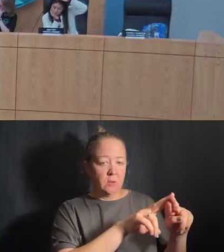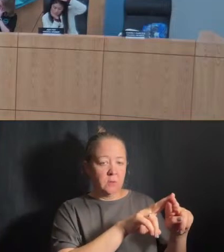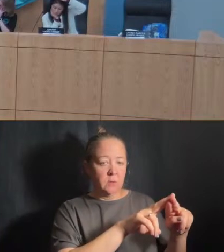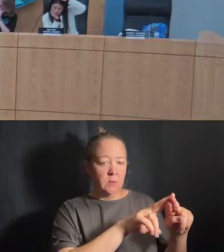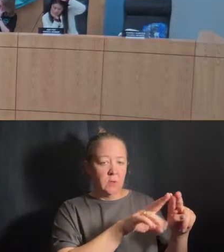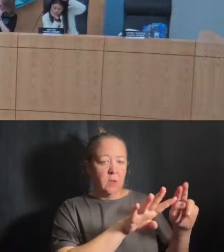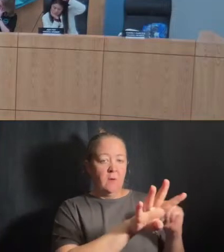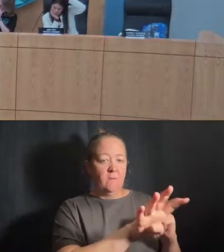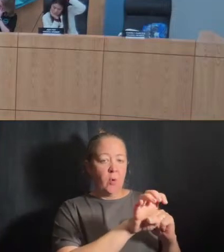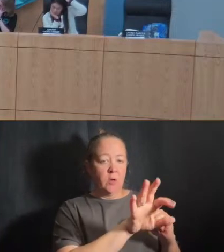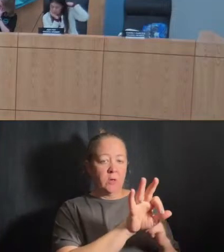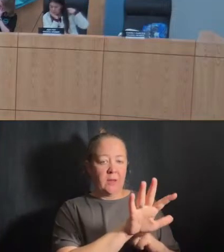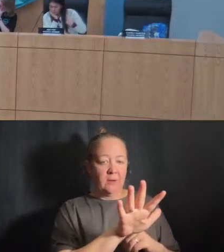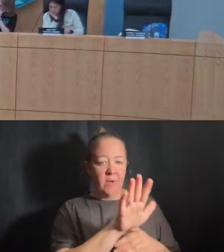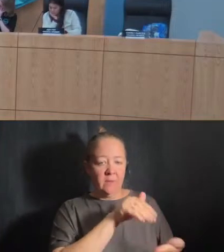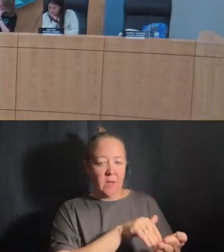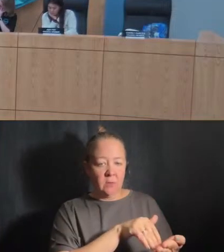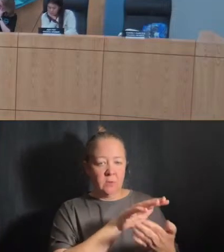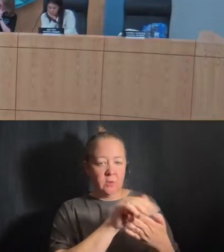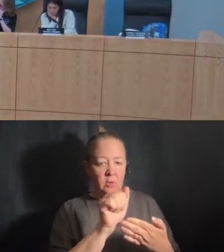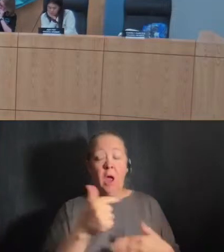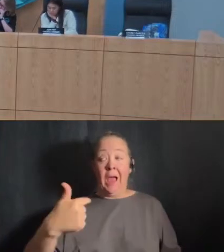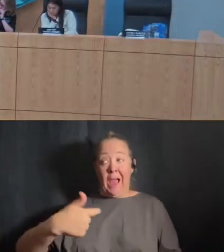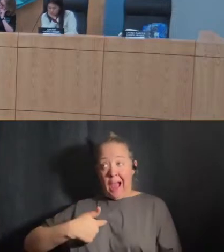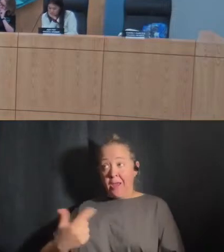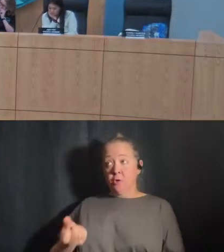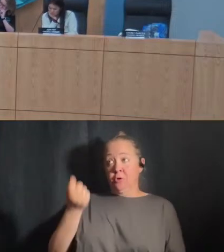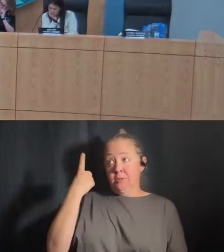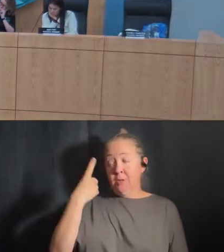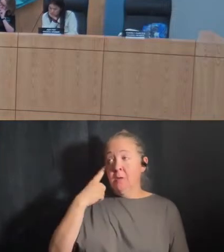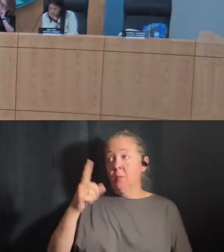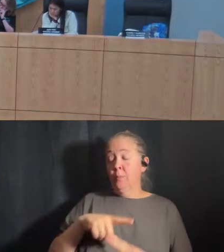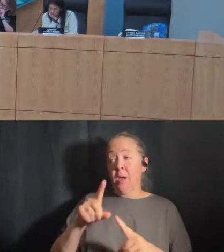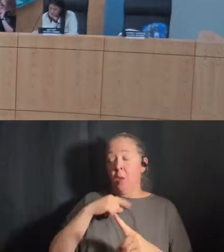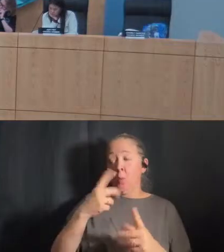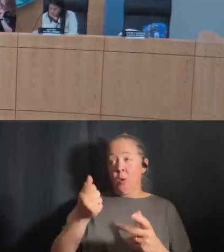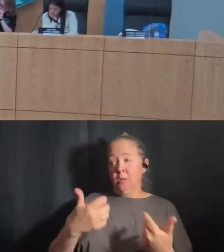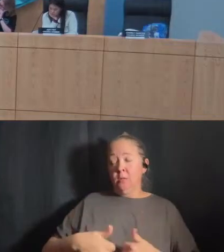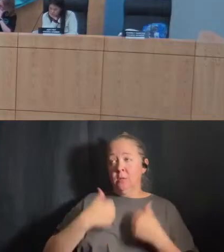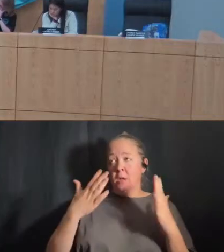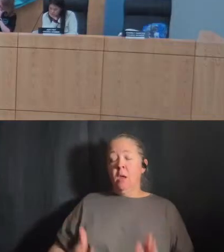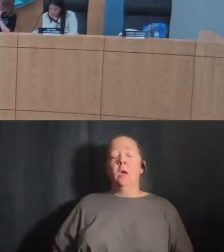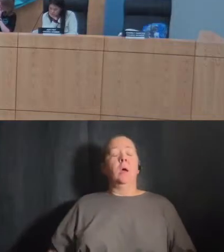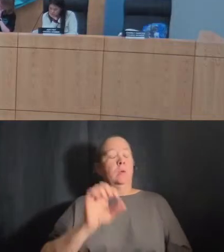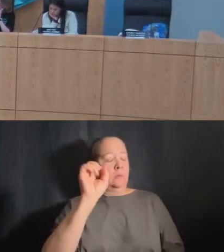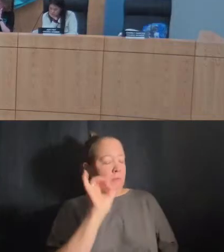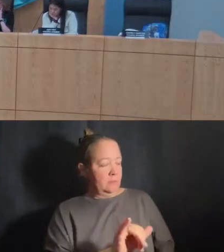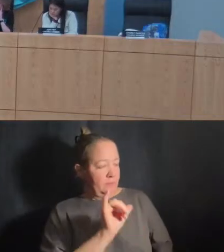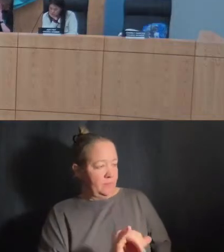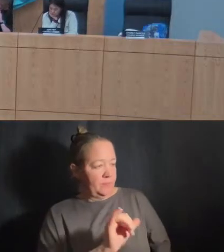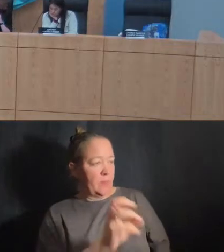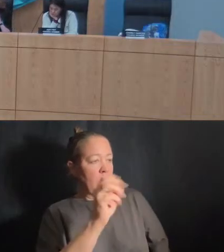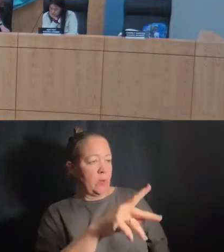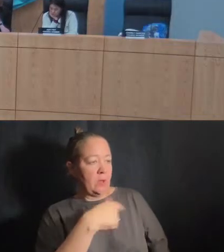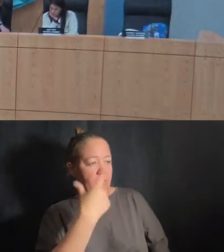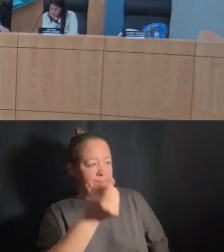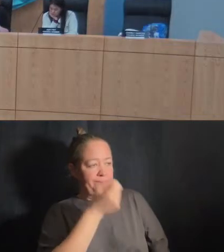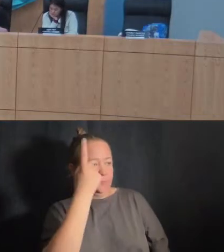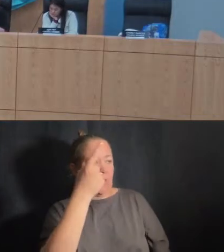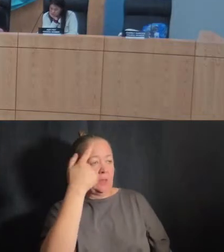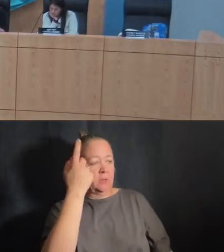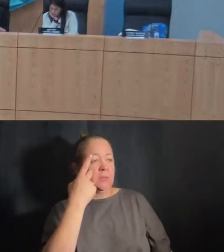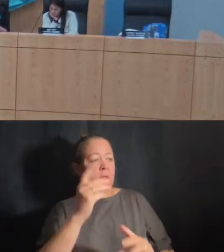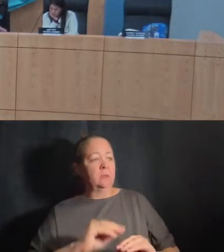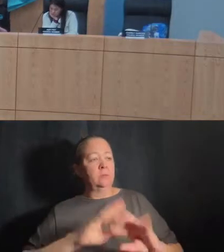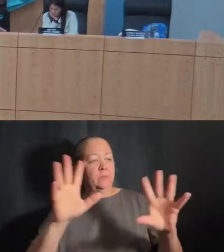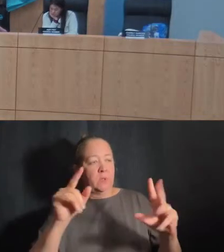but the residents. I got you. Want to see. No, it. I see, I mean, I can also see the transparent value of that. Go ahead, Vice Mayor.